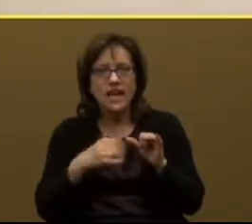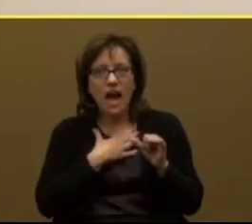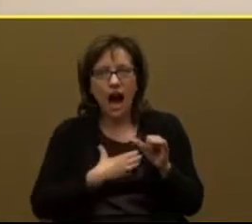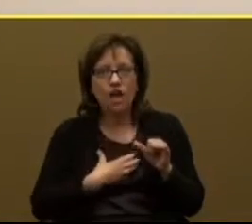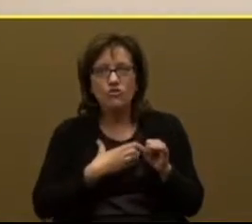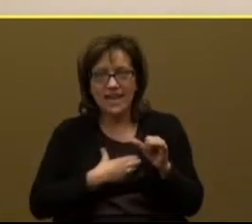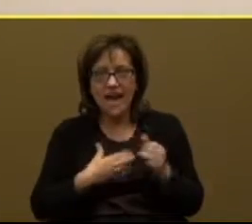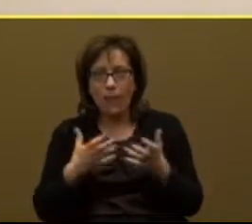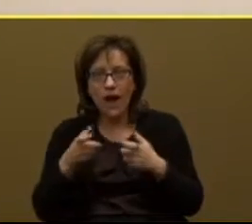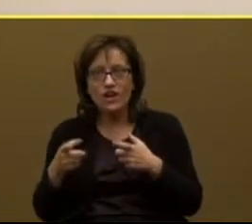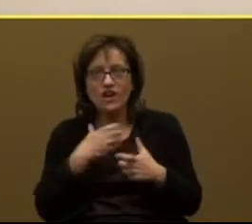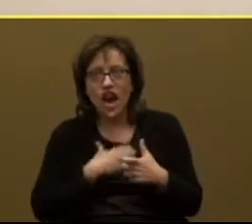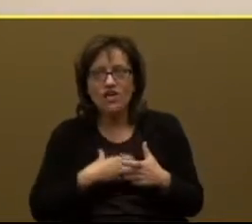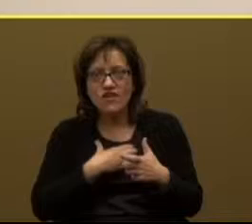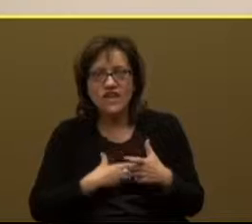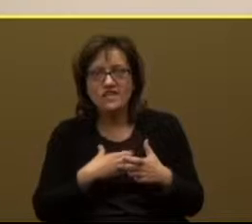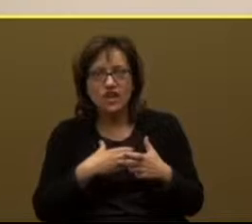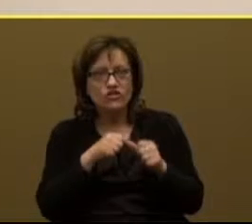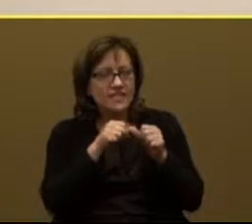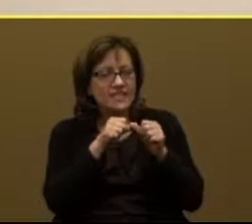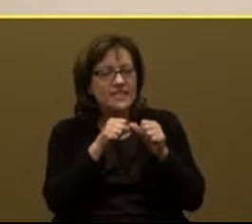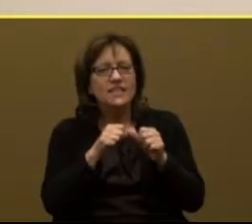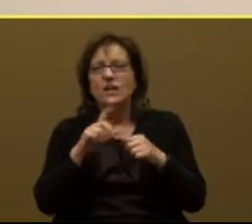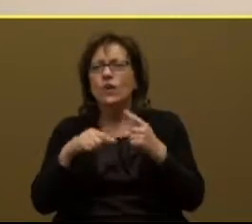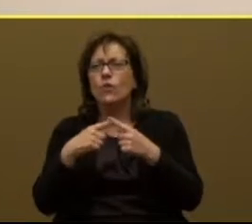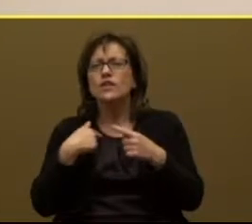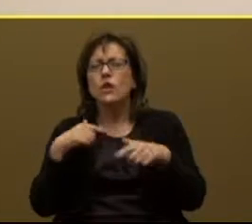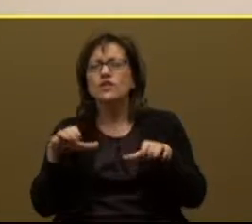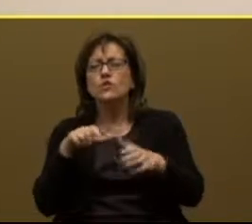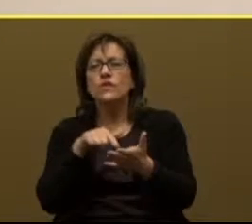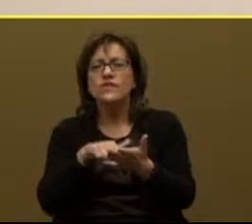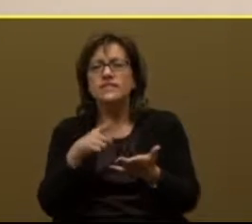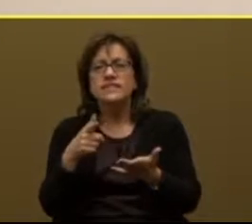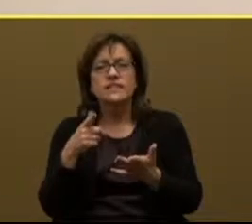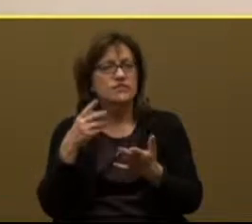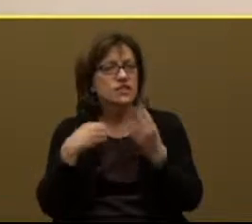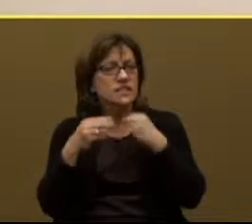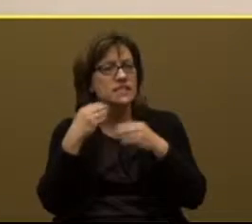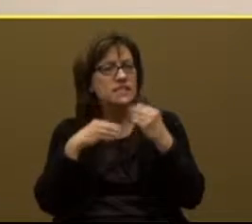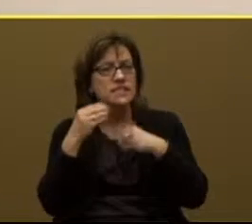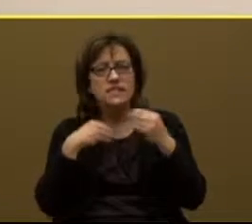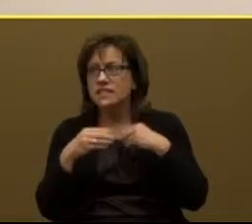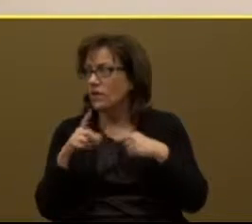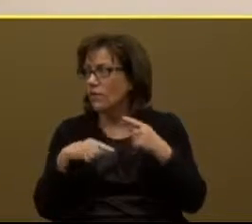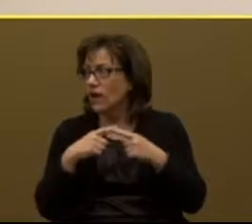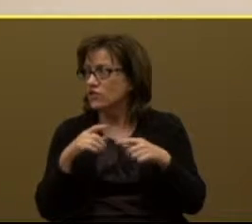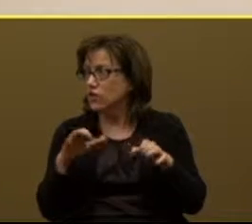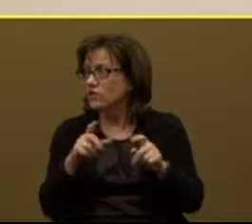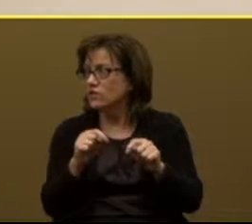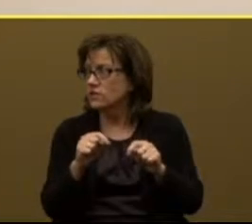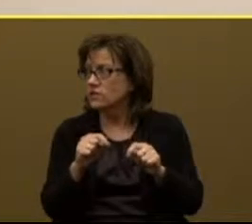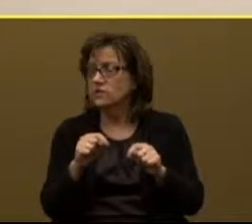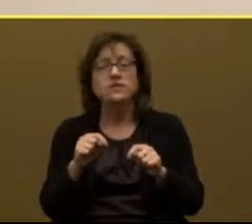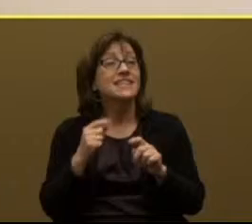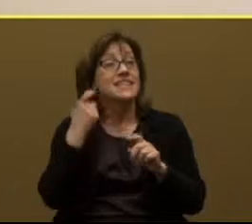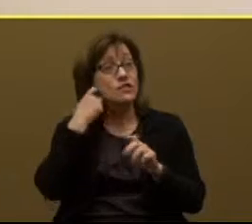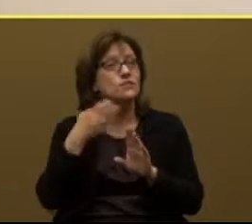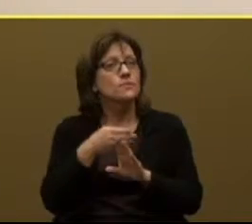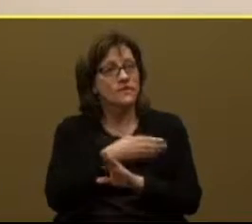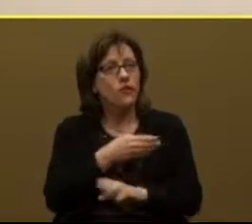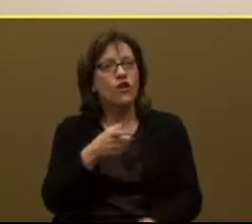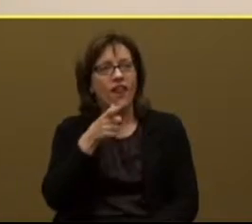very hungry. So when would I be doing this if she's an edible girl? Right